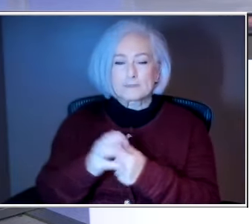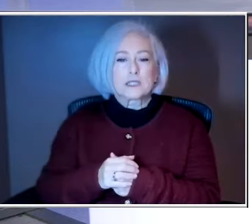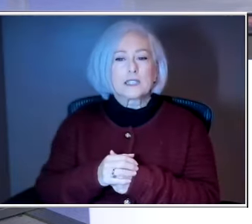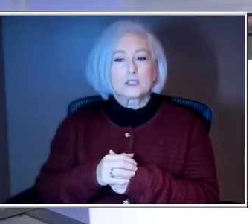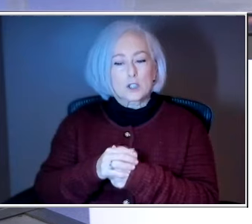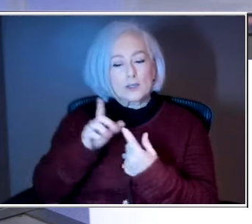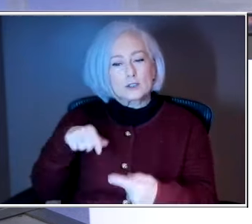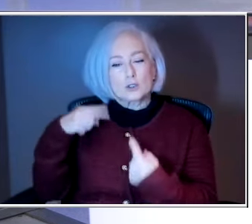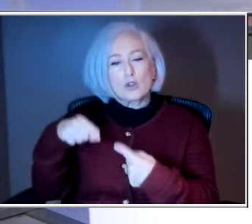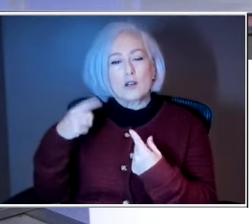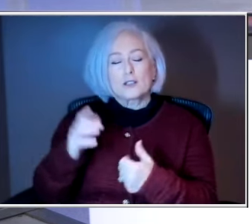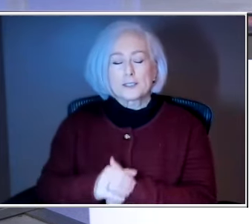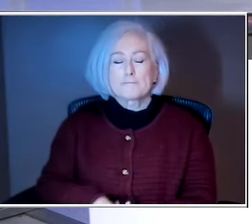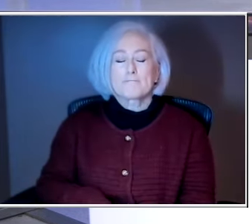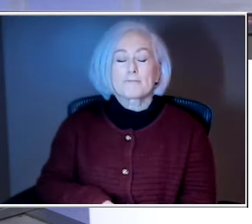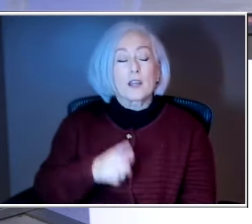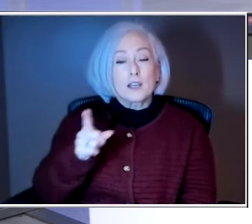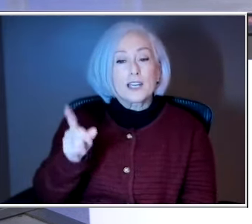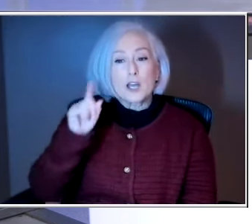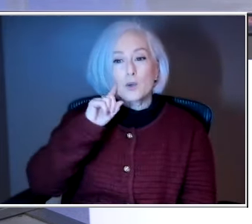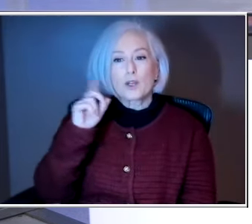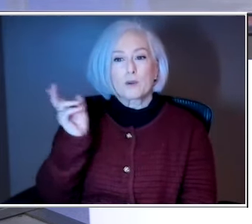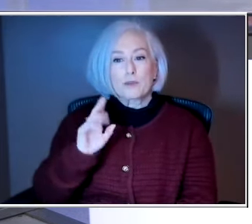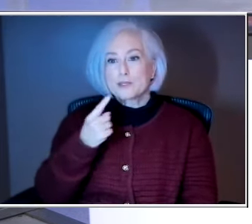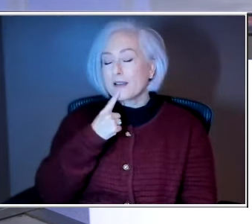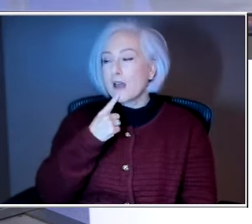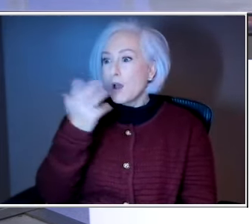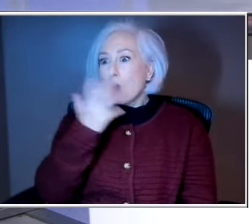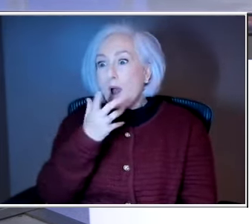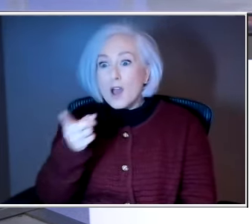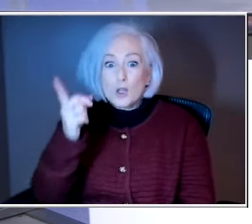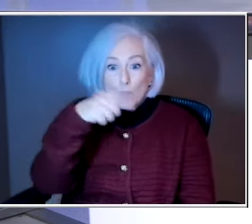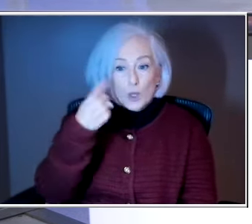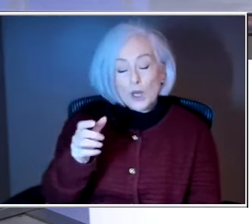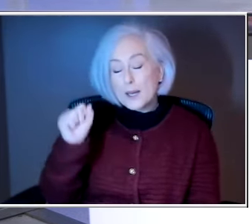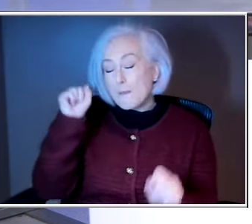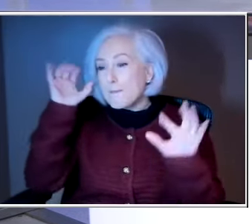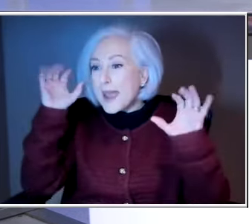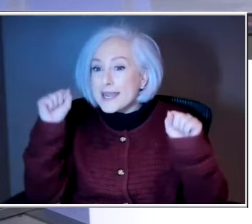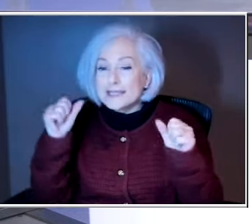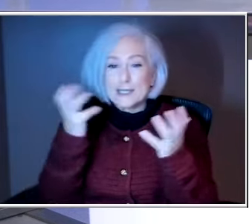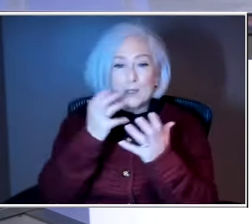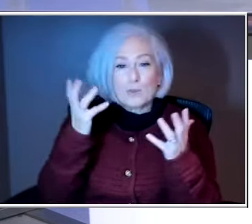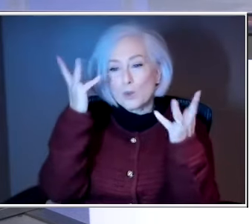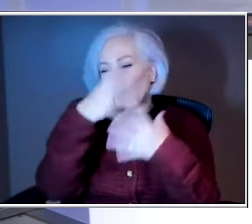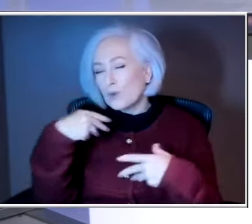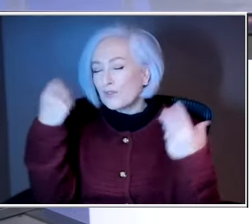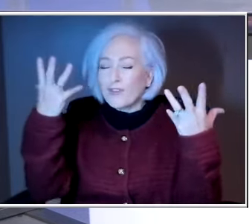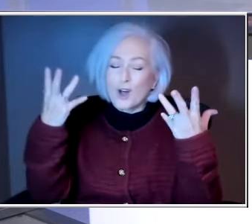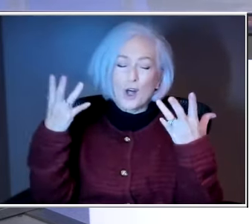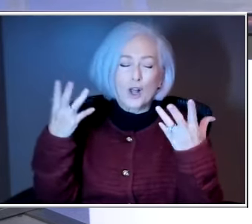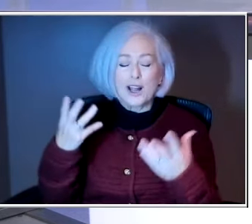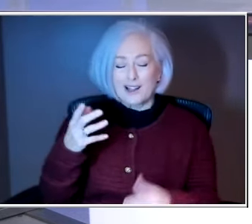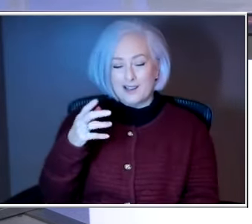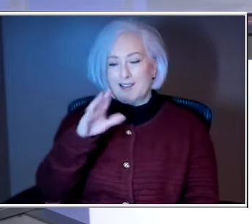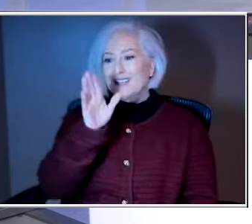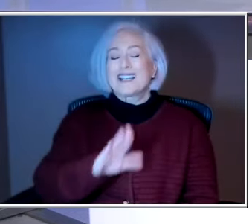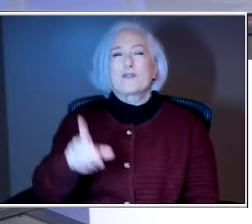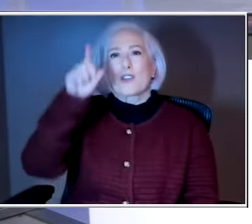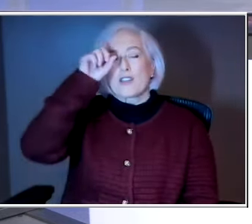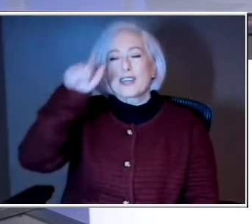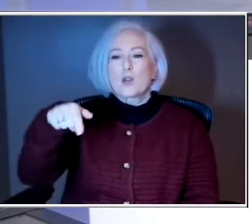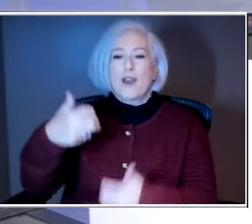because you're constantly hearing people like me walk in and say, oh my gosh, you look amazing. Right. You look gorgeous. No one would even think that you had any issues with this before. And you're thinking,